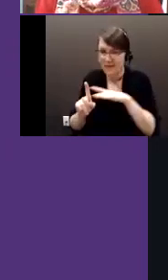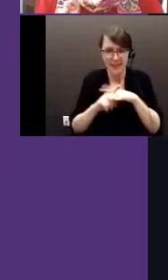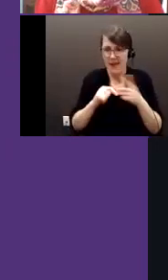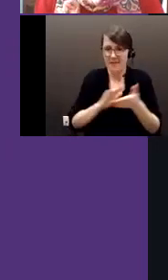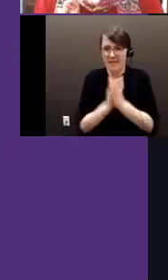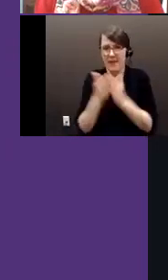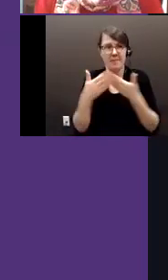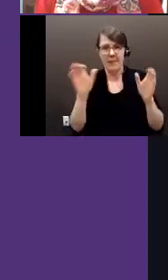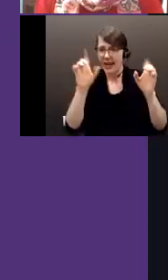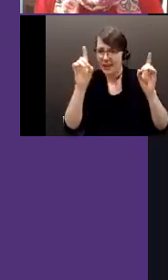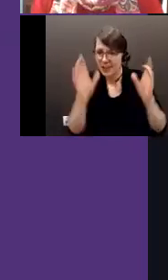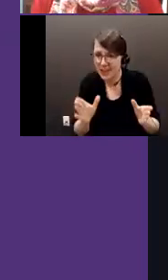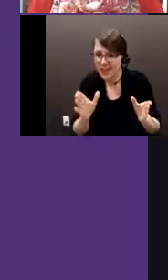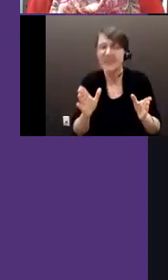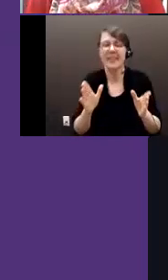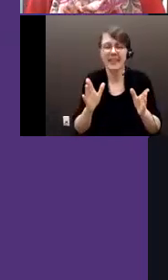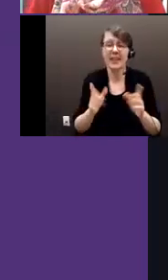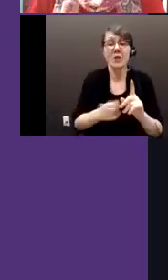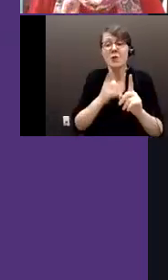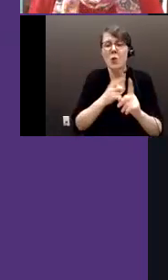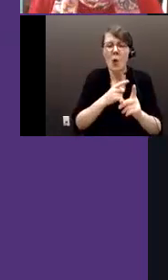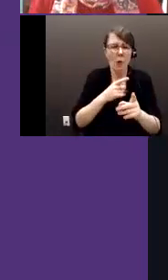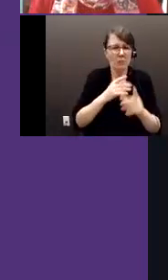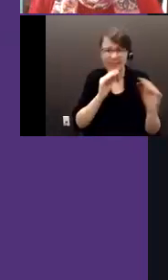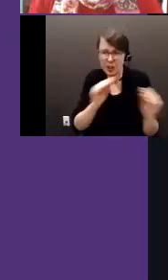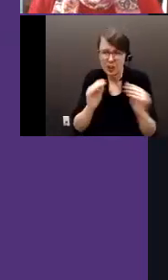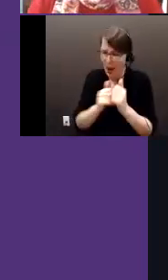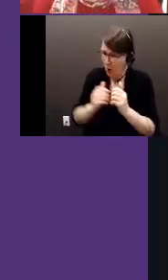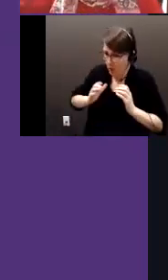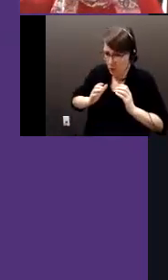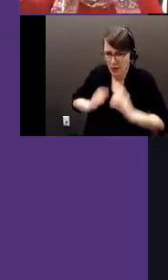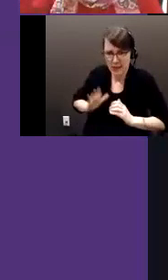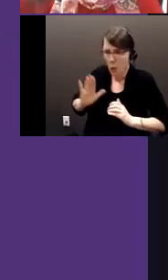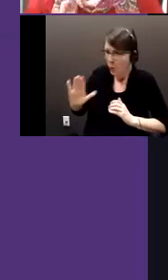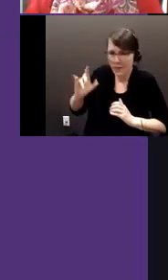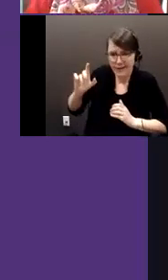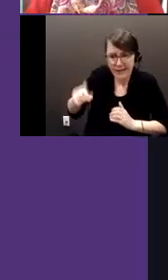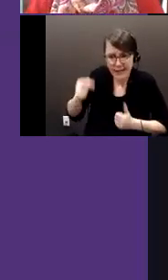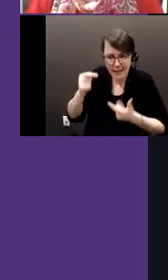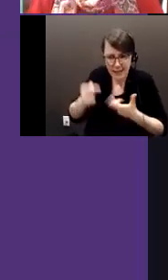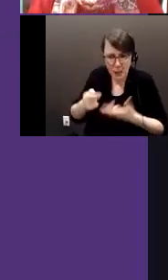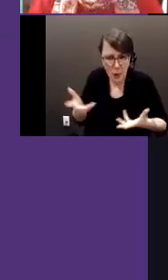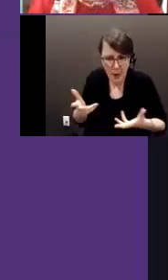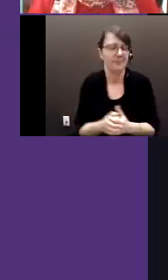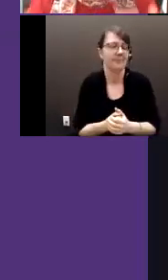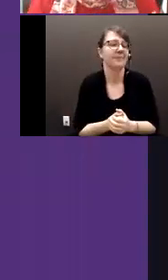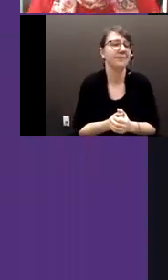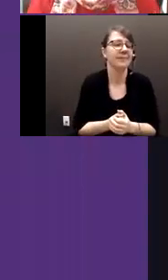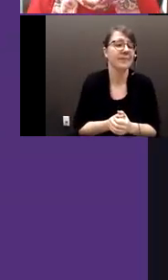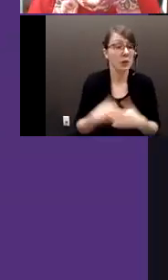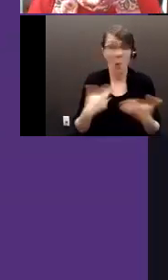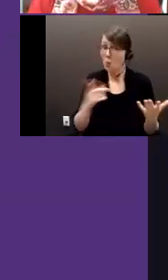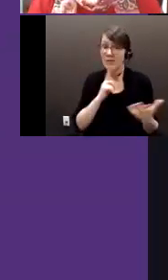important. So I kind of became a public educator by accident out of my desire to